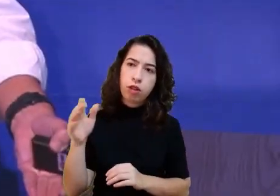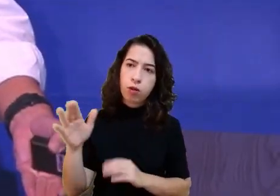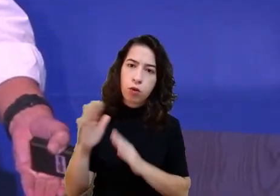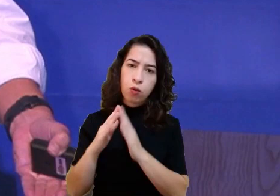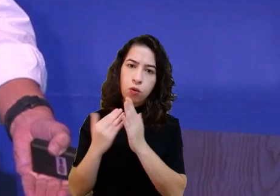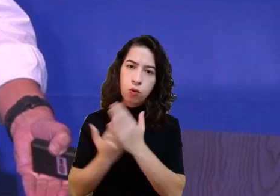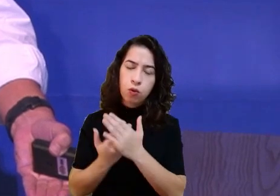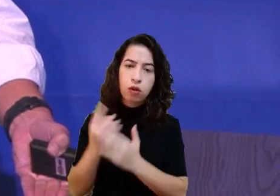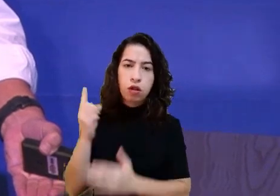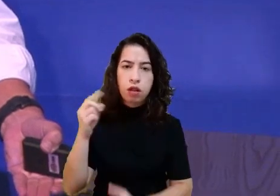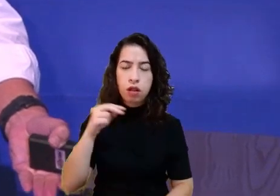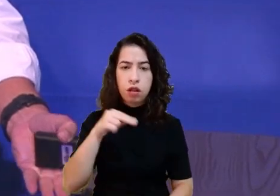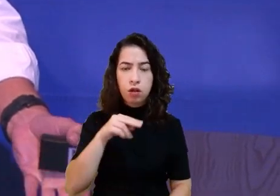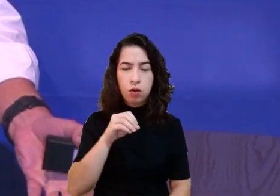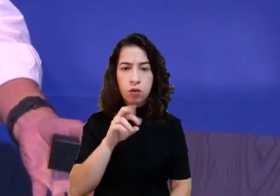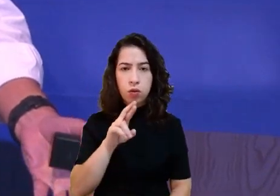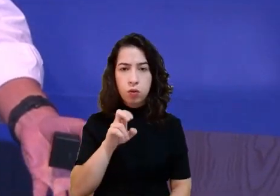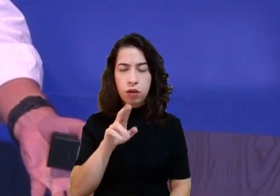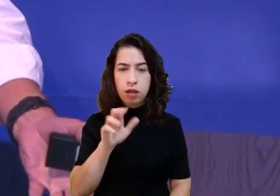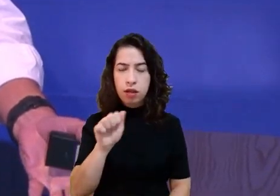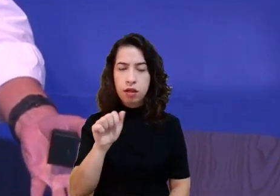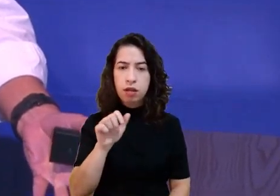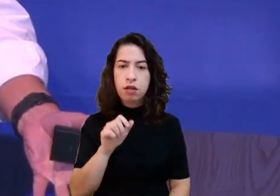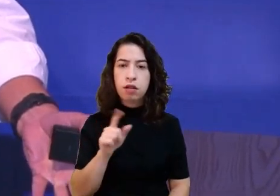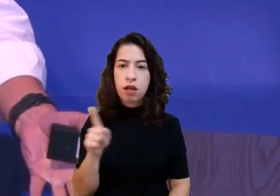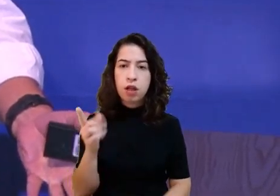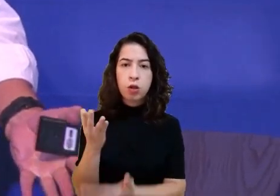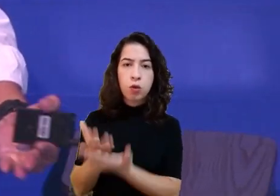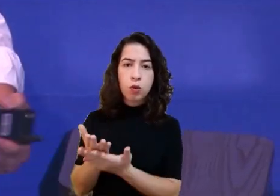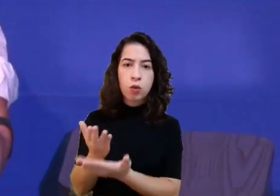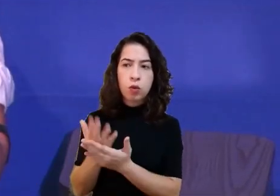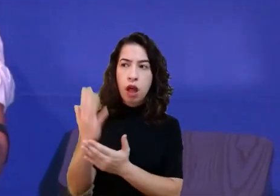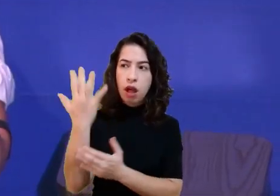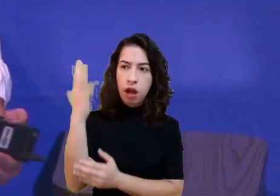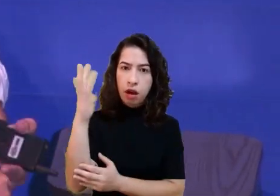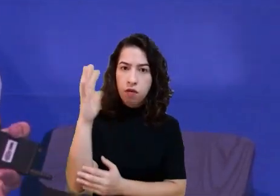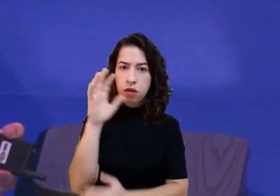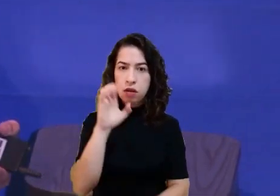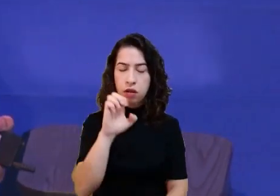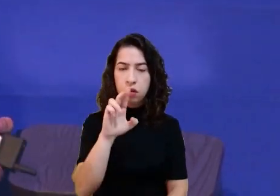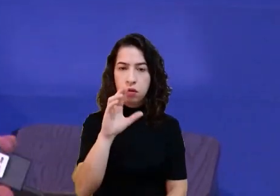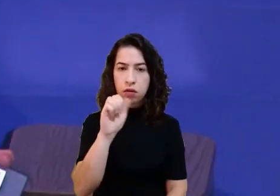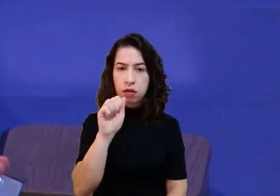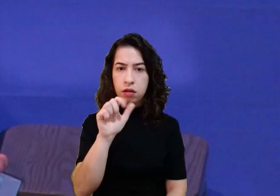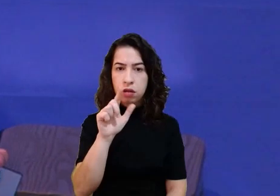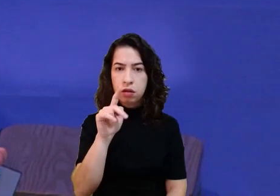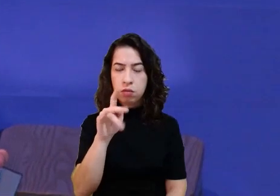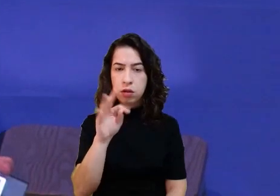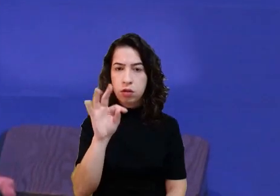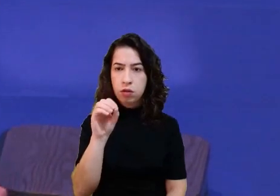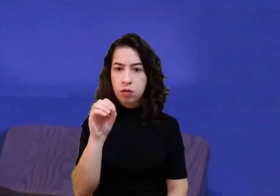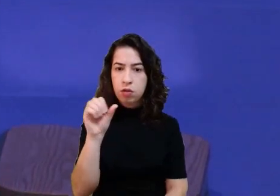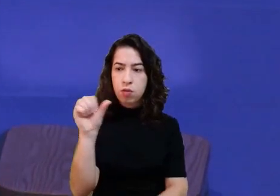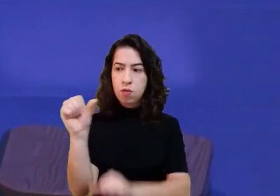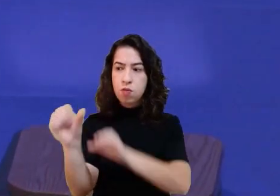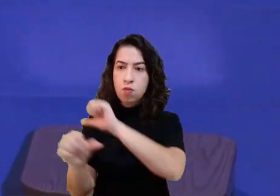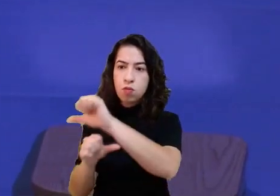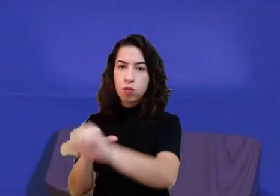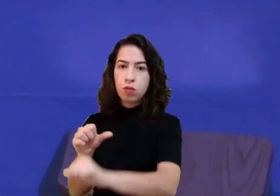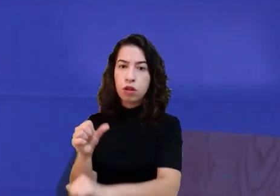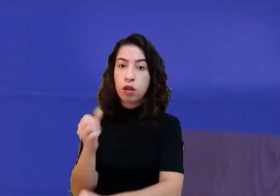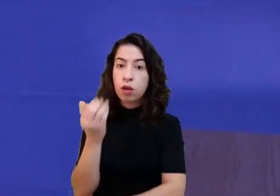was in a school in Norway, they were studying eucalyptus by transforming eucalyptus into